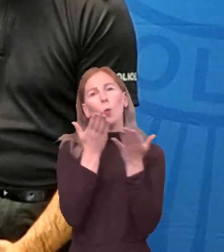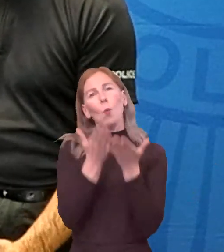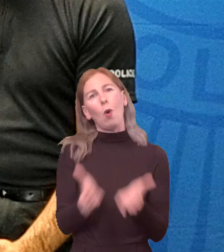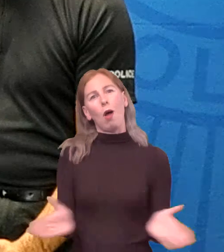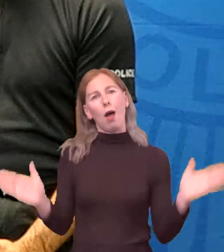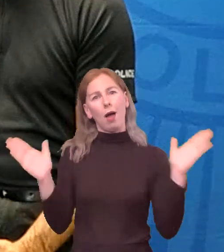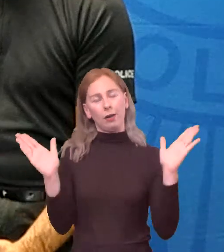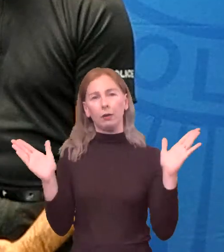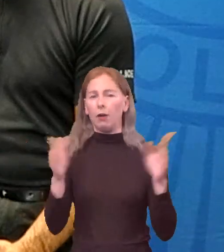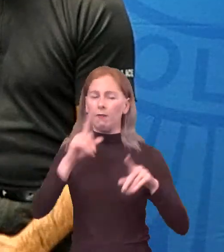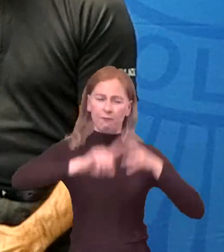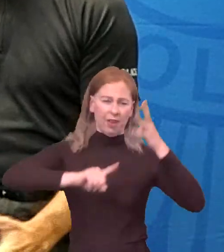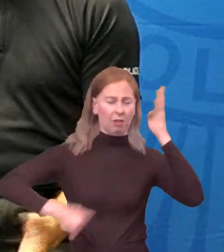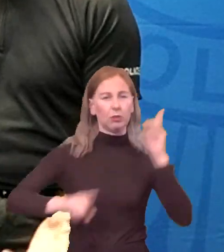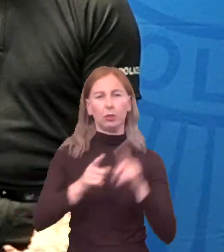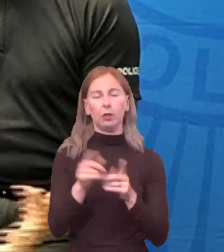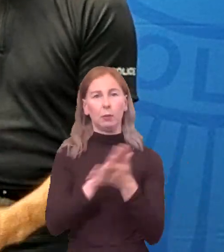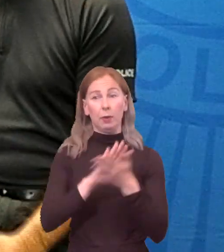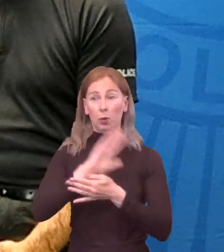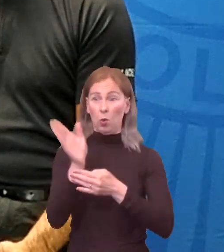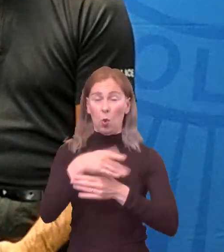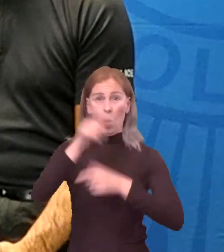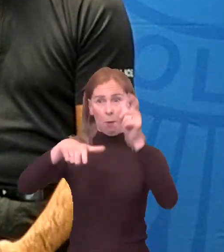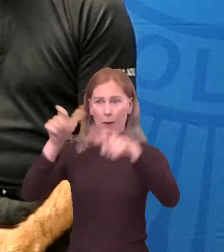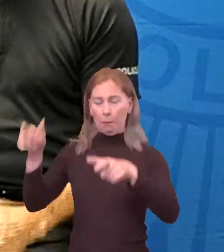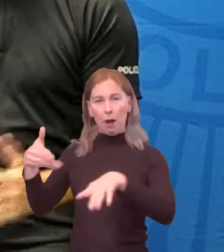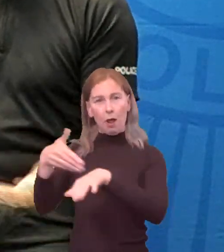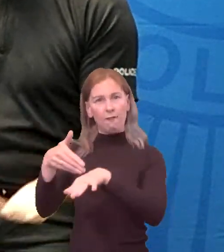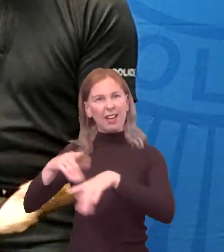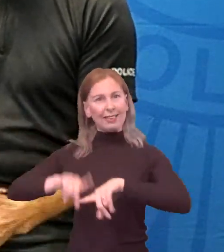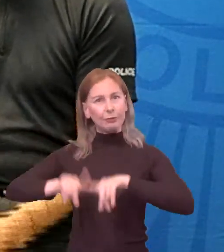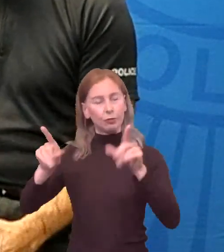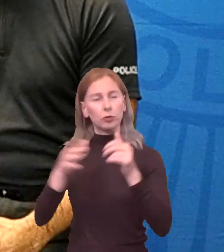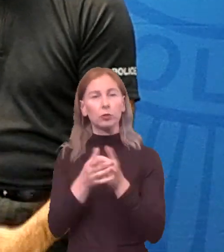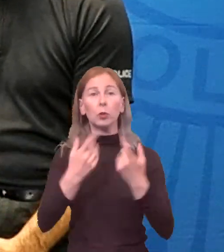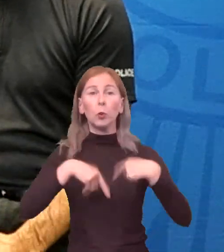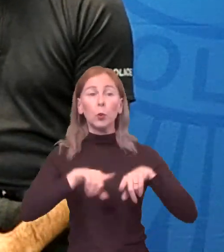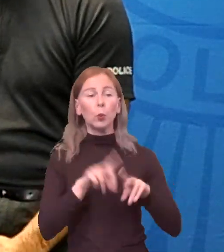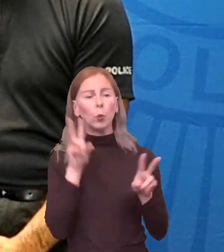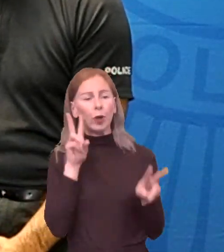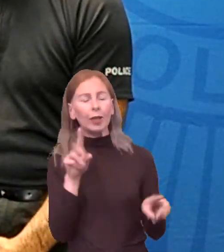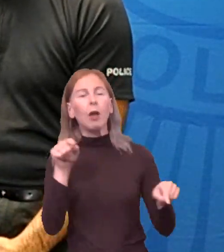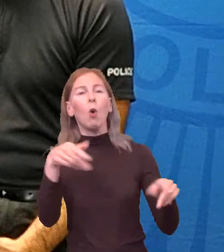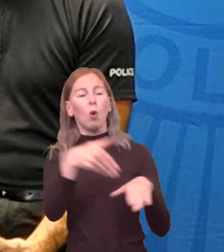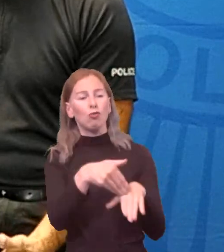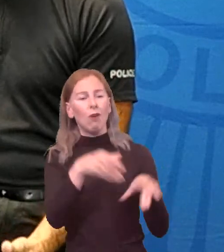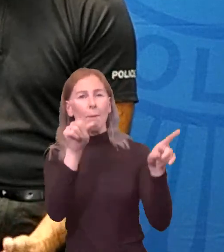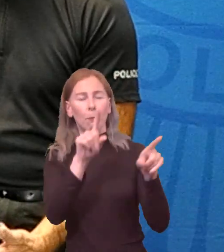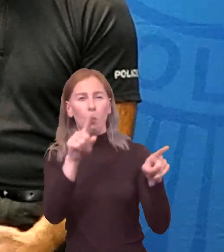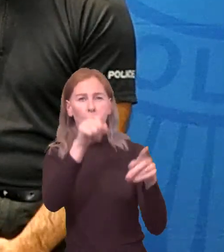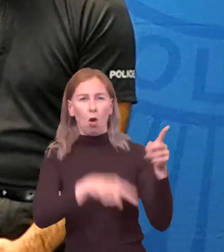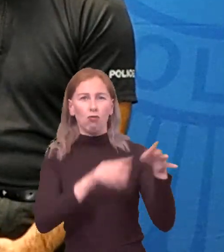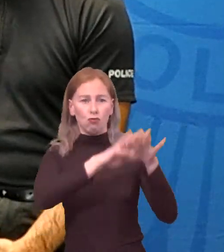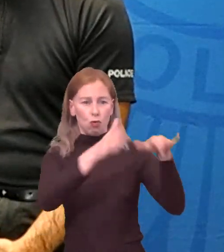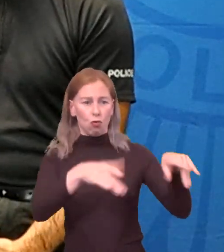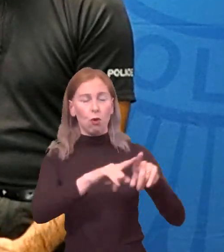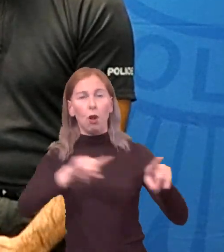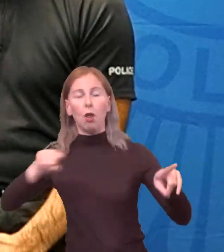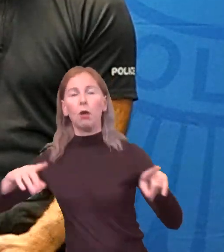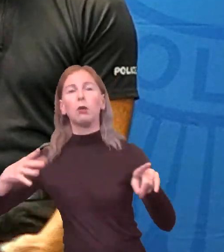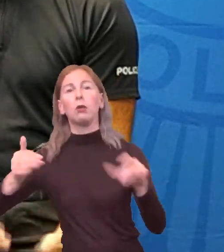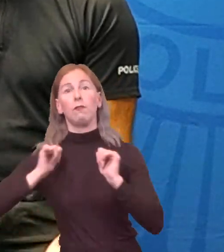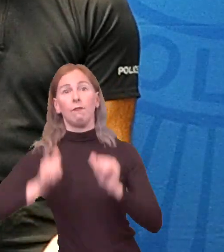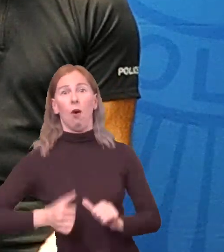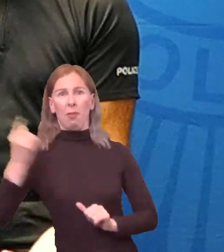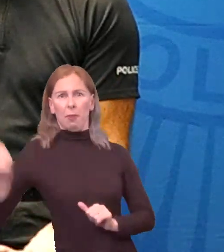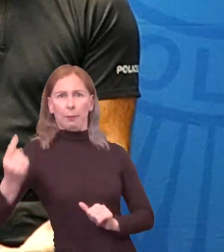differently. So what we perceive as rural crime might be completely different to a landowner or a farmer. So we